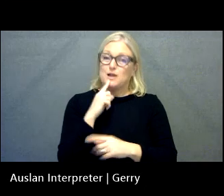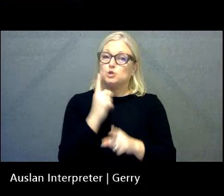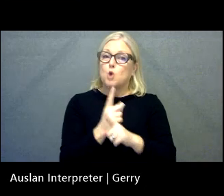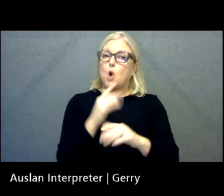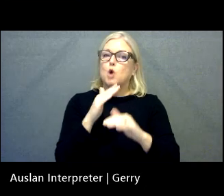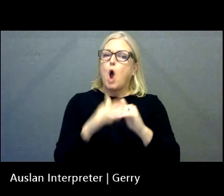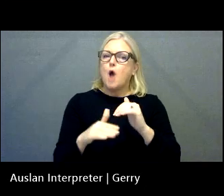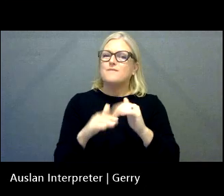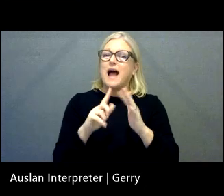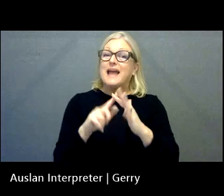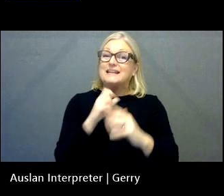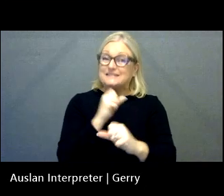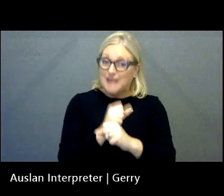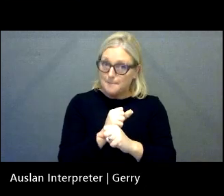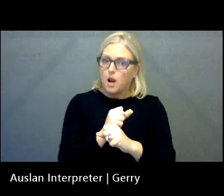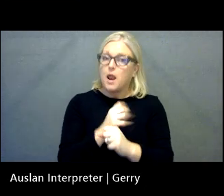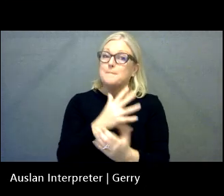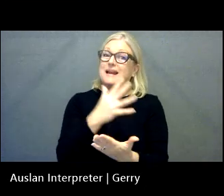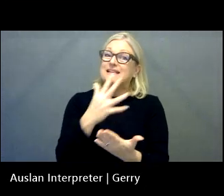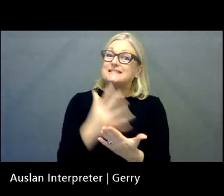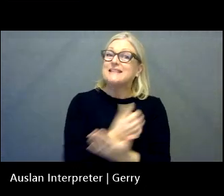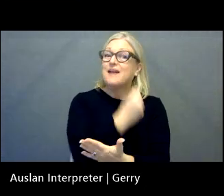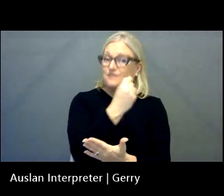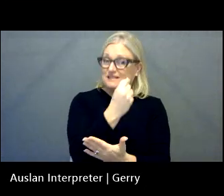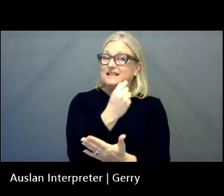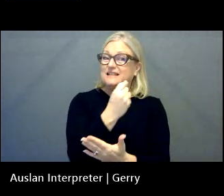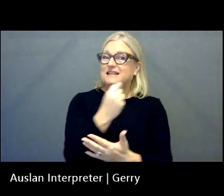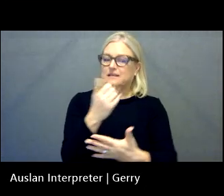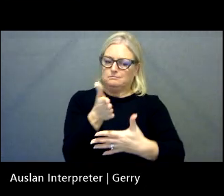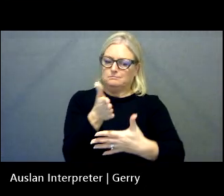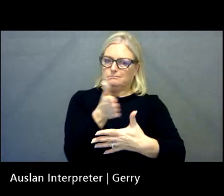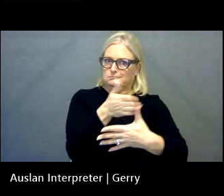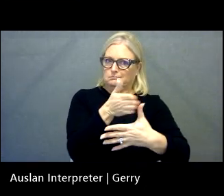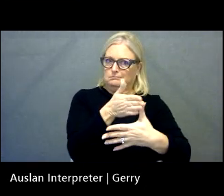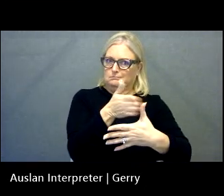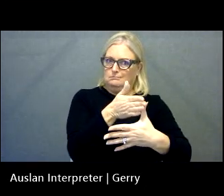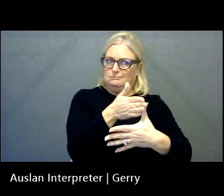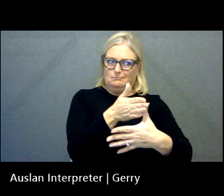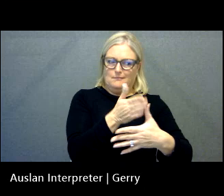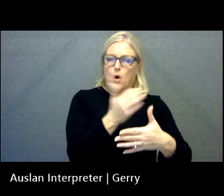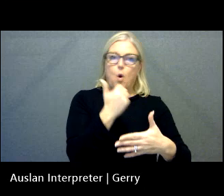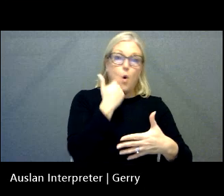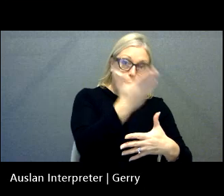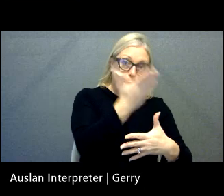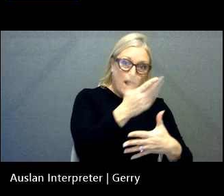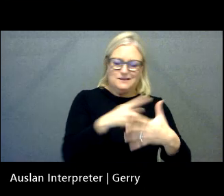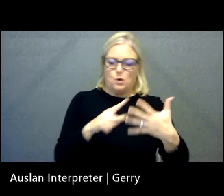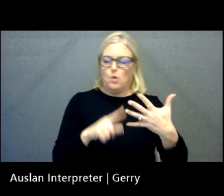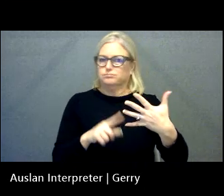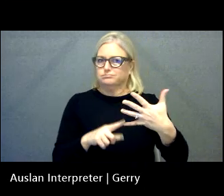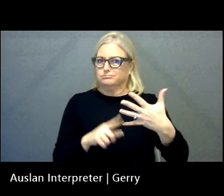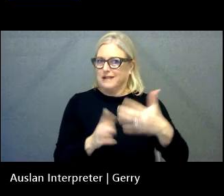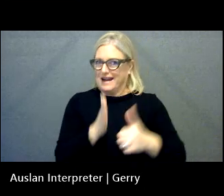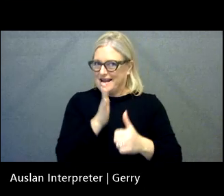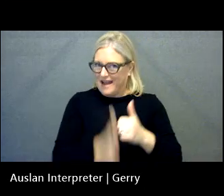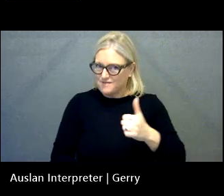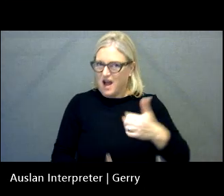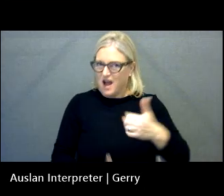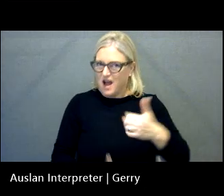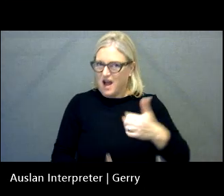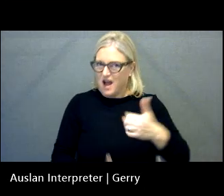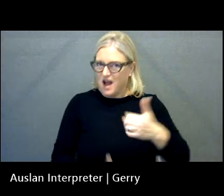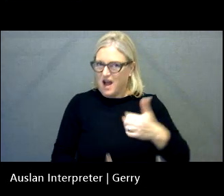completion, things being triggering, etc., are things that we really need to consider in these wellbeing indexes or frameworks that